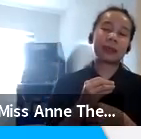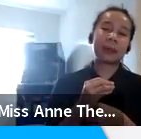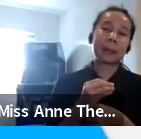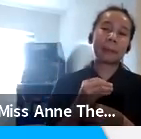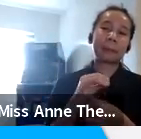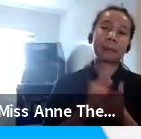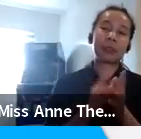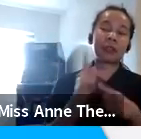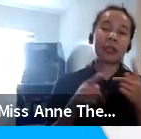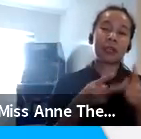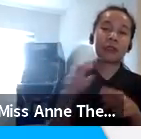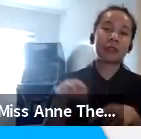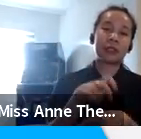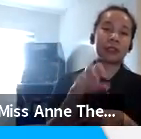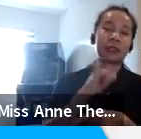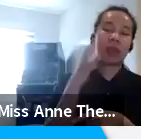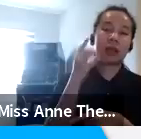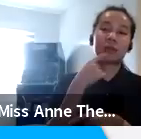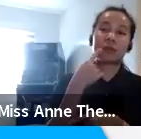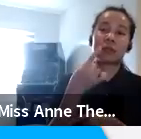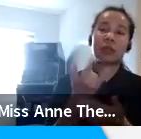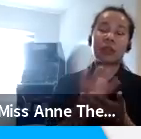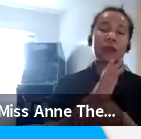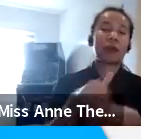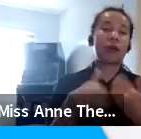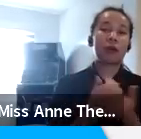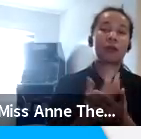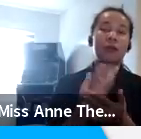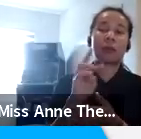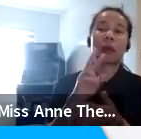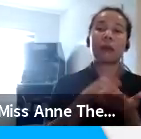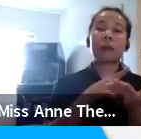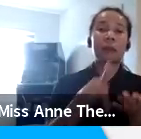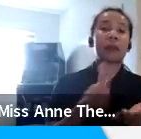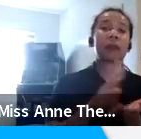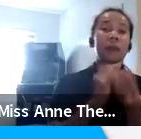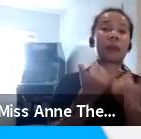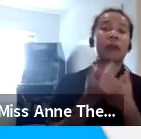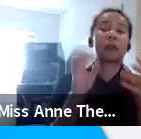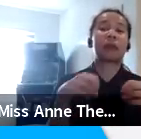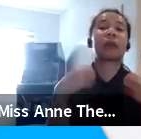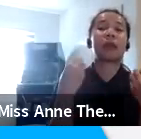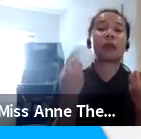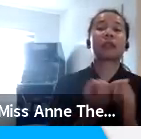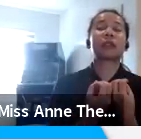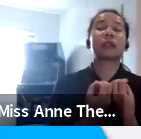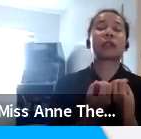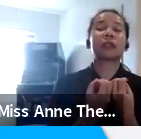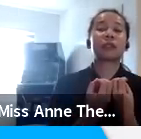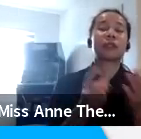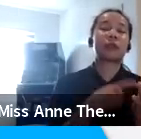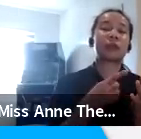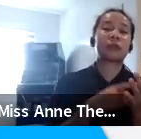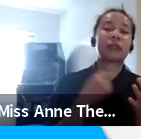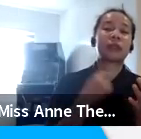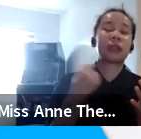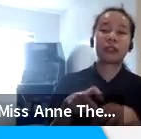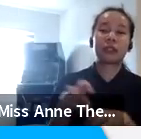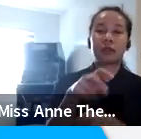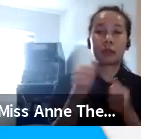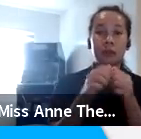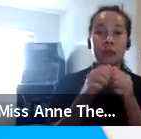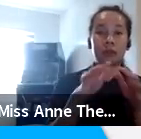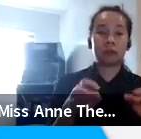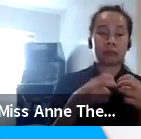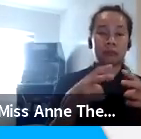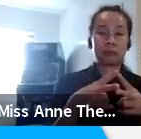travels, and I would say that all of them are paid by the organizers. Sometimes I travel without even a single